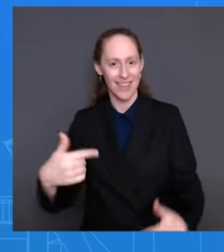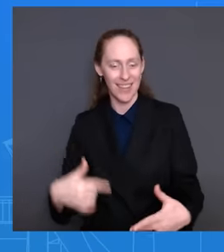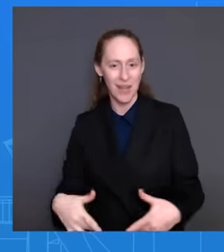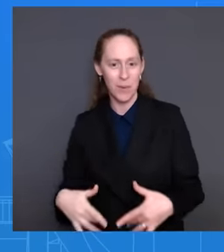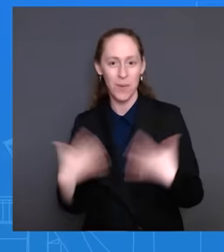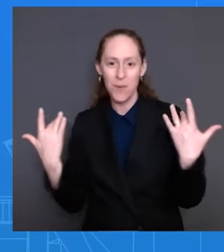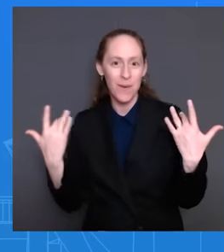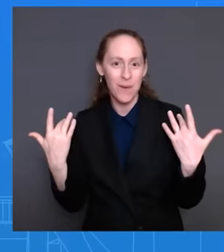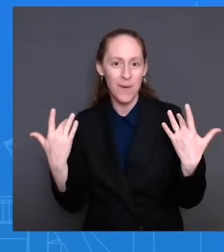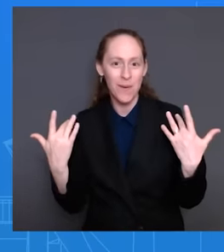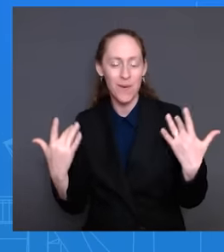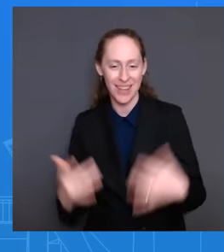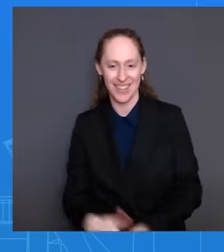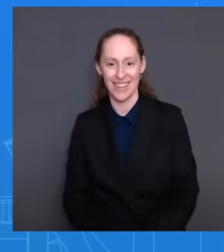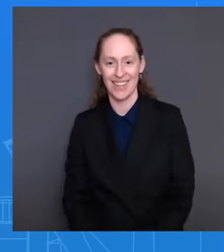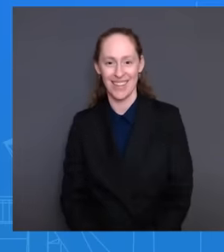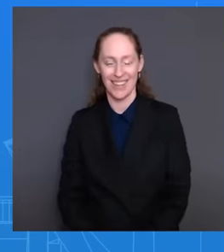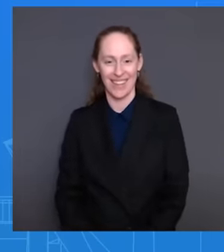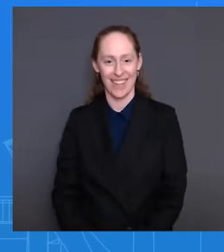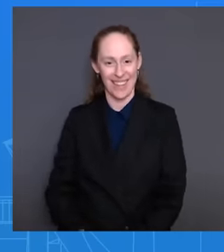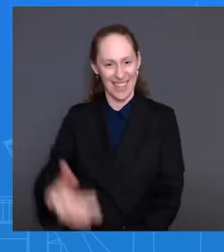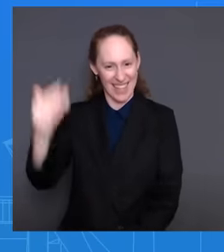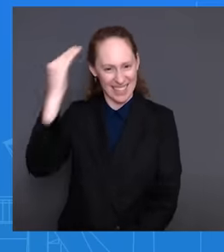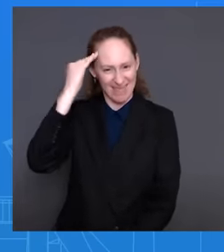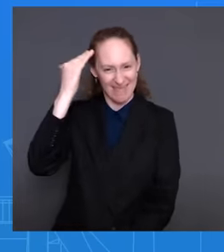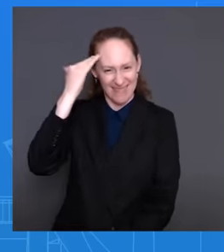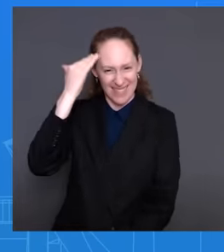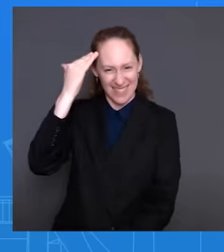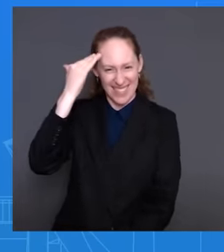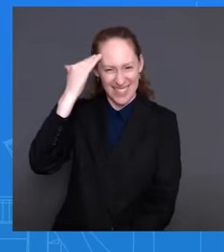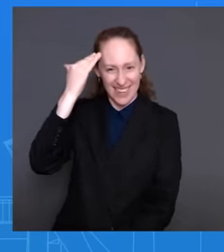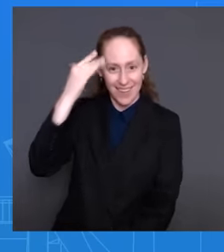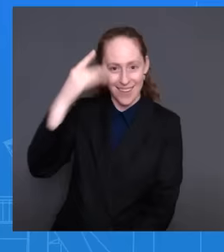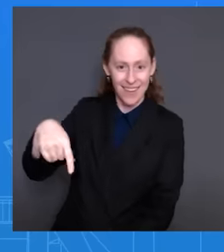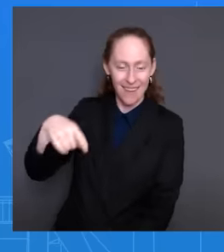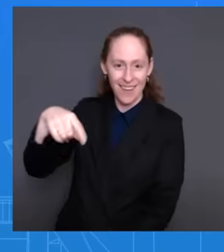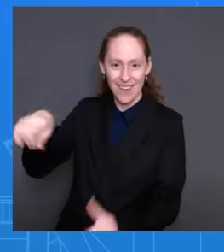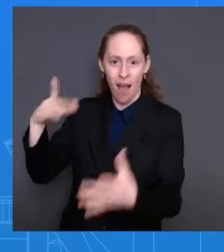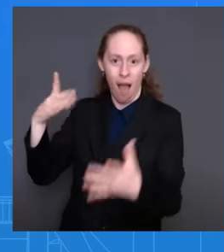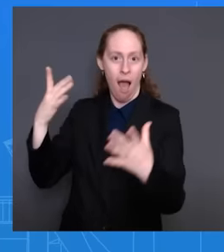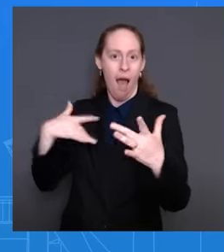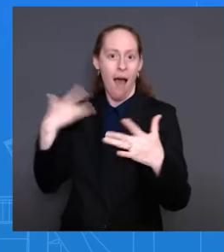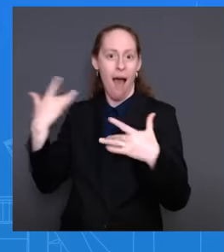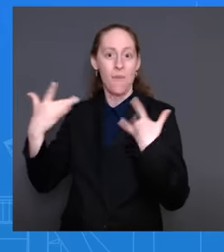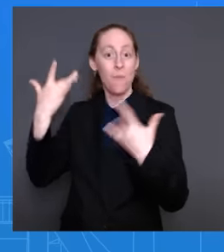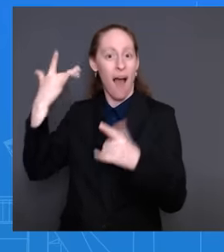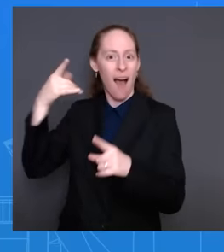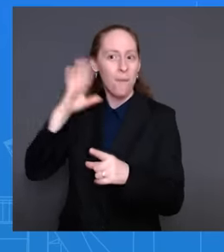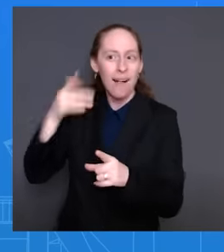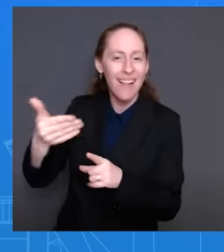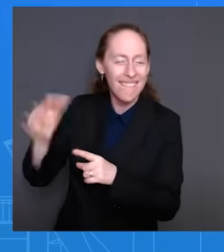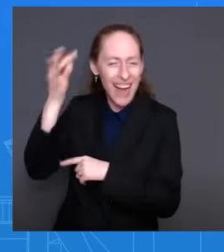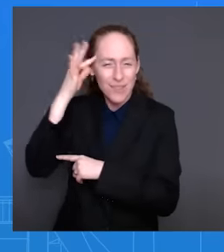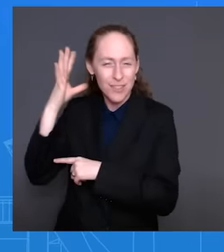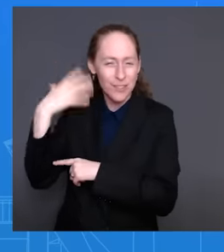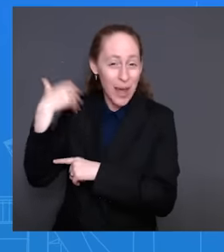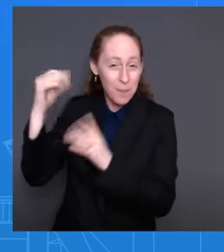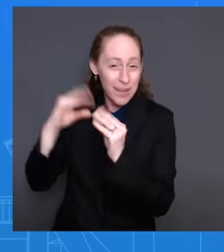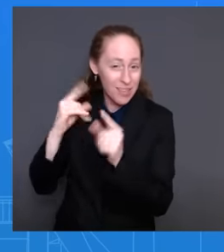I know. Yeah, Bloomberg. Deez, I mean, yeah. Forget about me. I know. It's not about me.